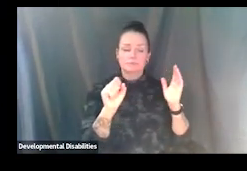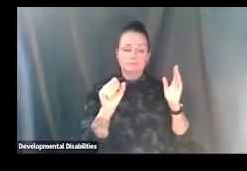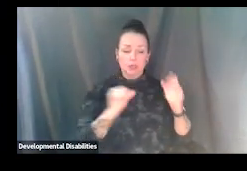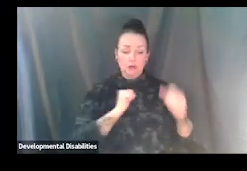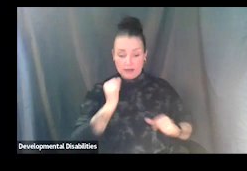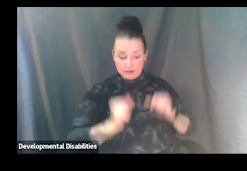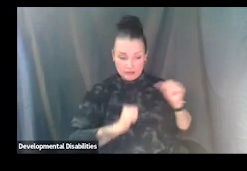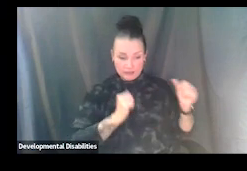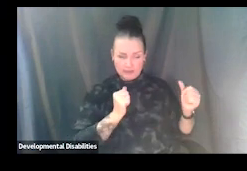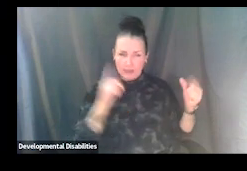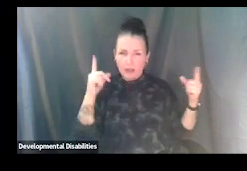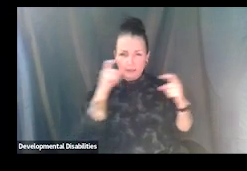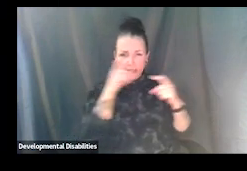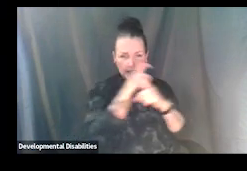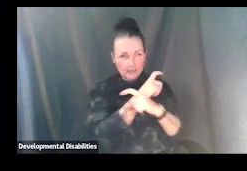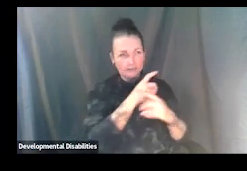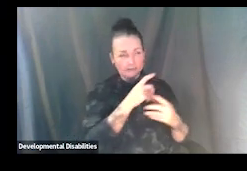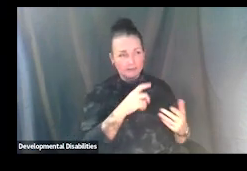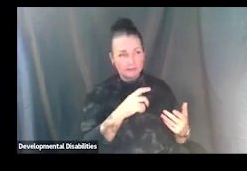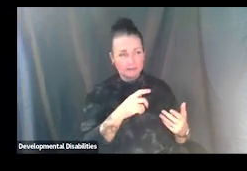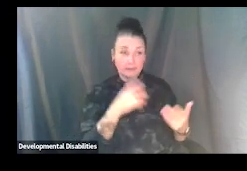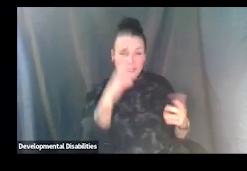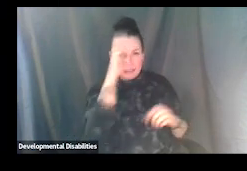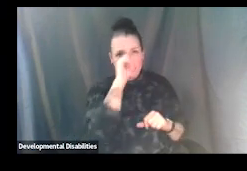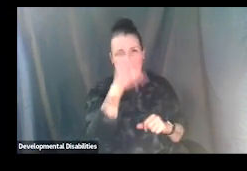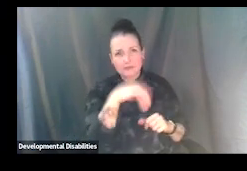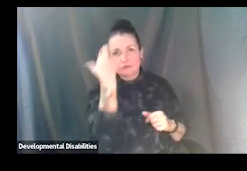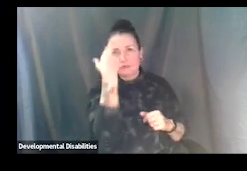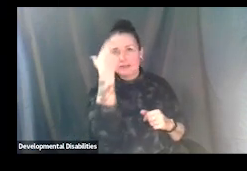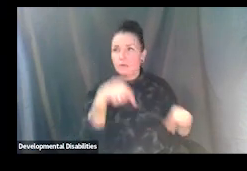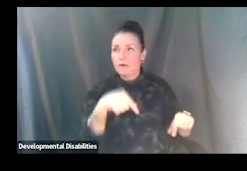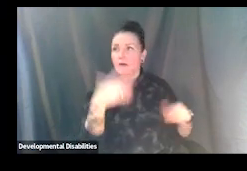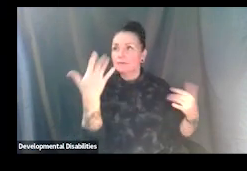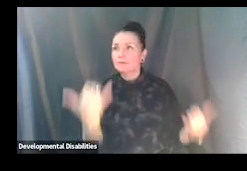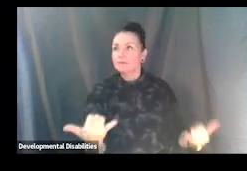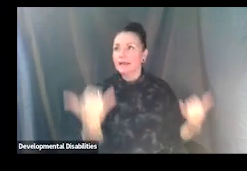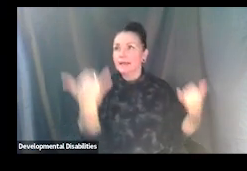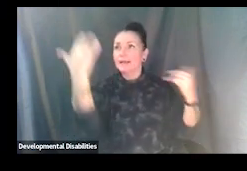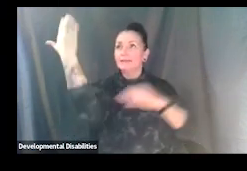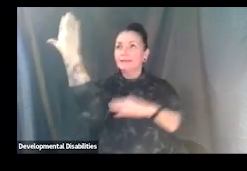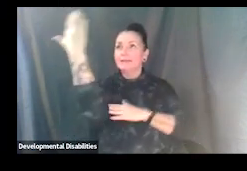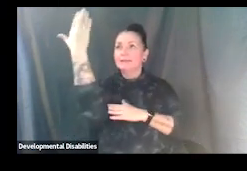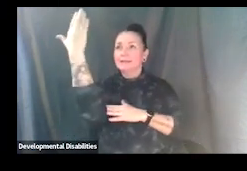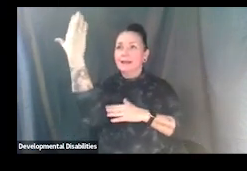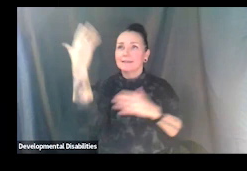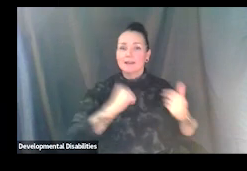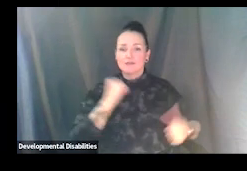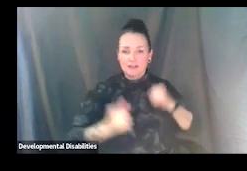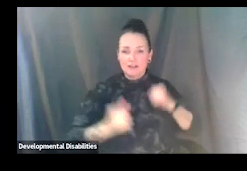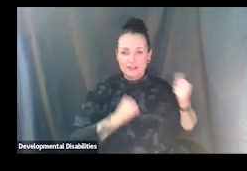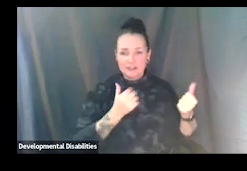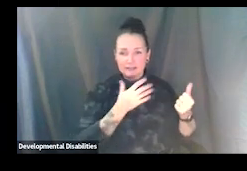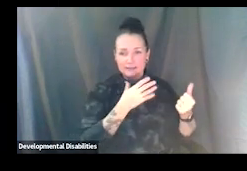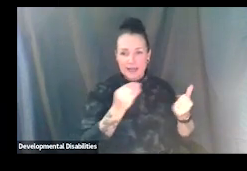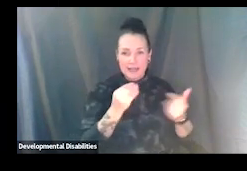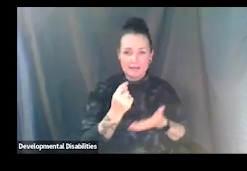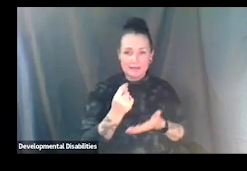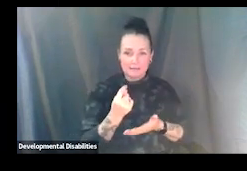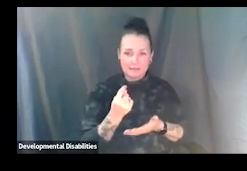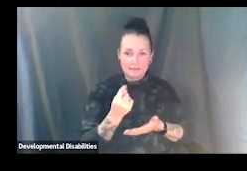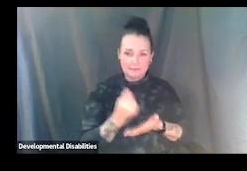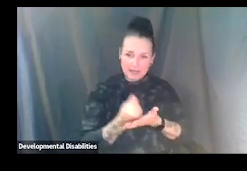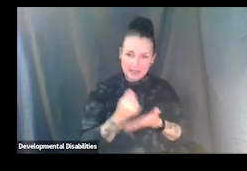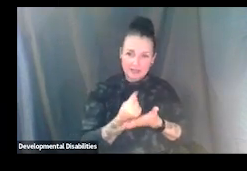that's why you're talking about it. So yeah, thank you. But I think particularly for nonverbal people, though, it's really difficult to get at other things. And so